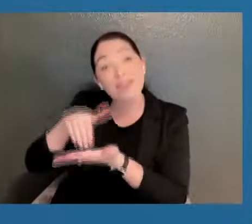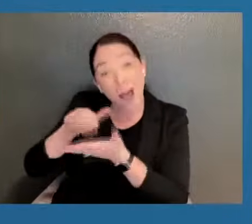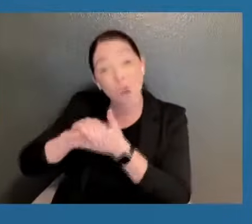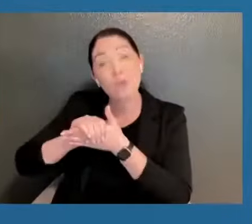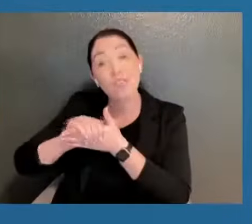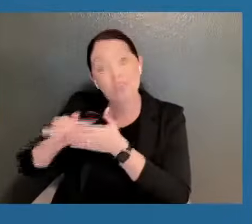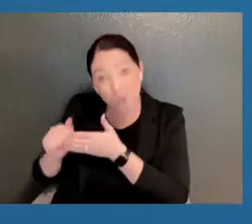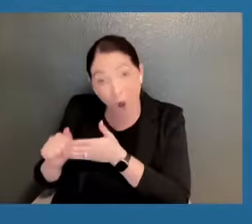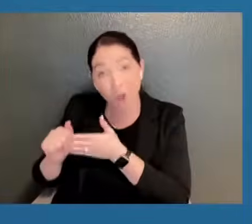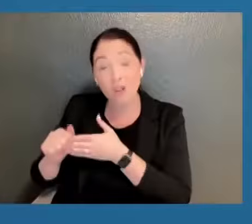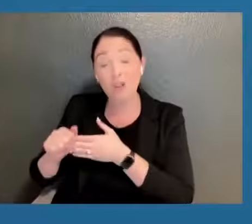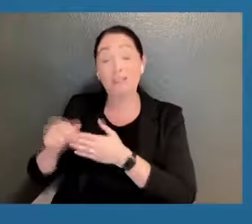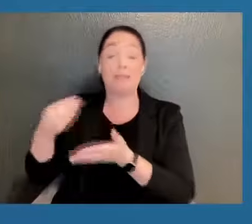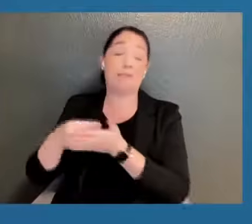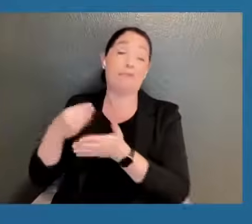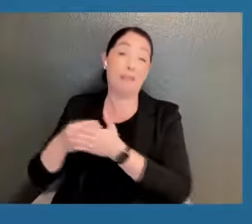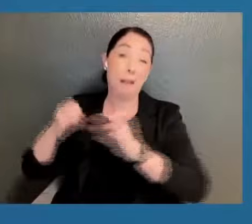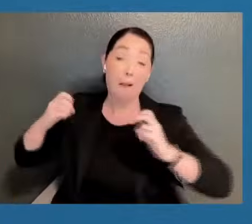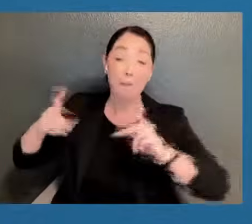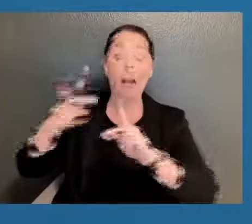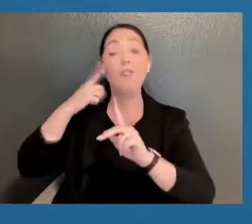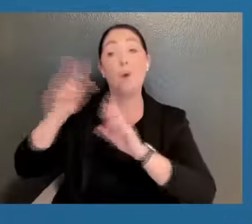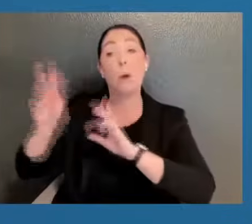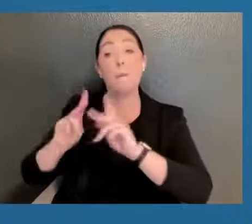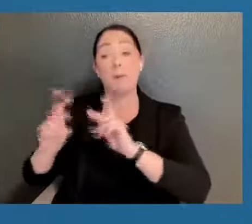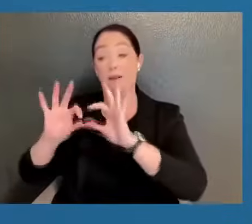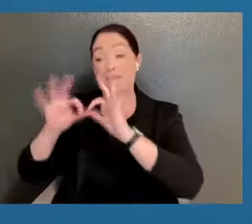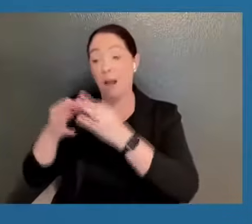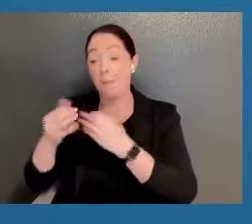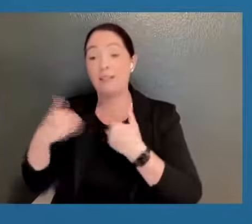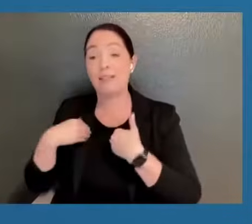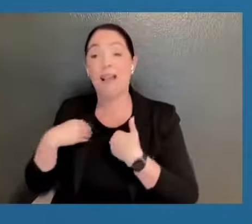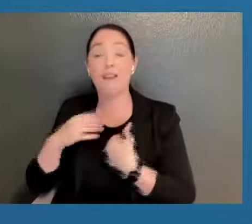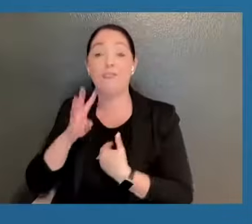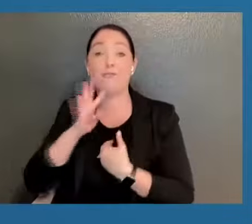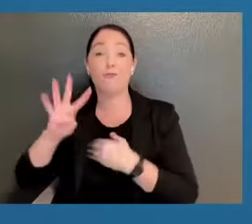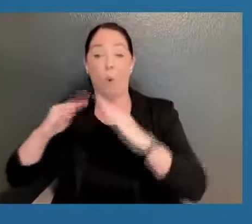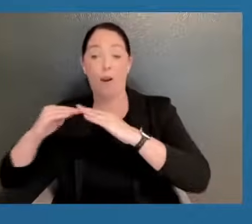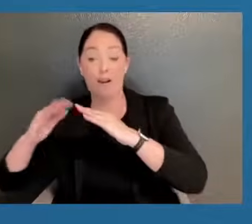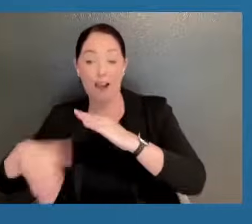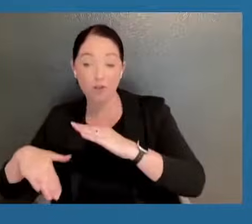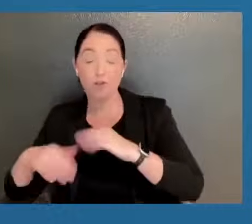or under, and $500 for kids up to the age of 16?